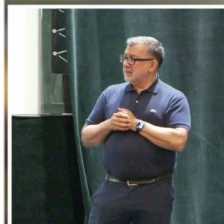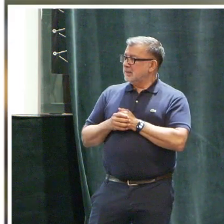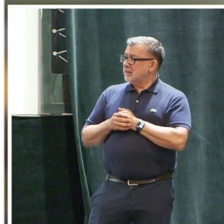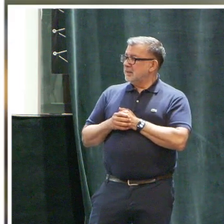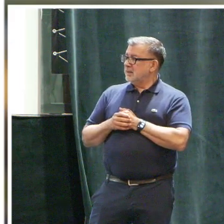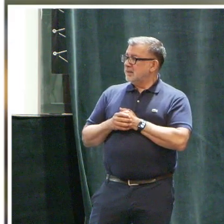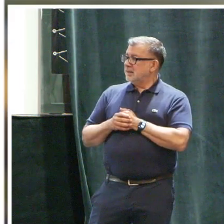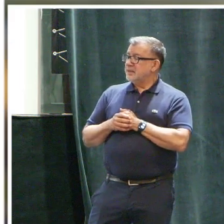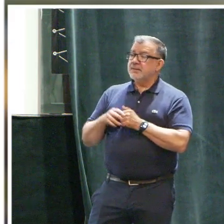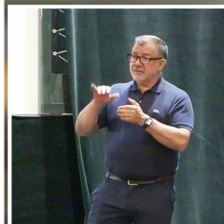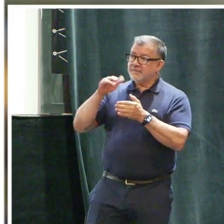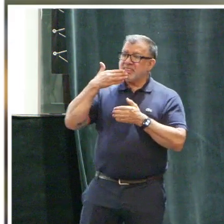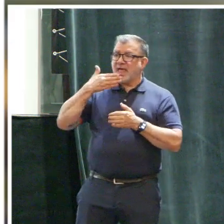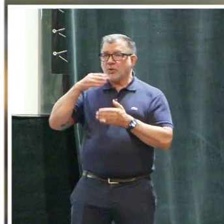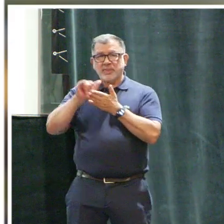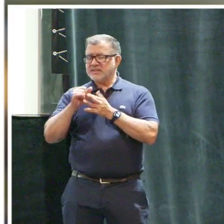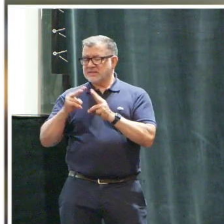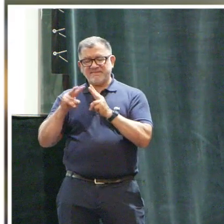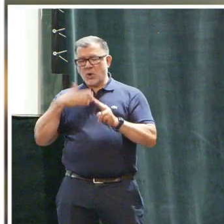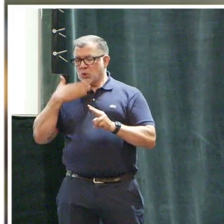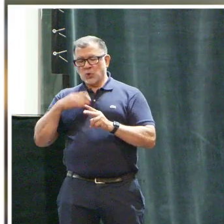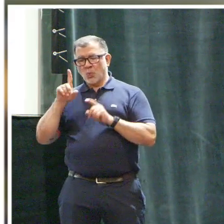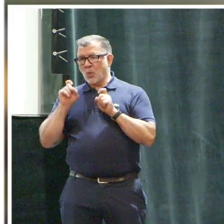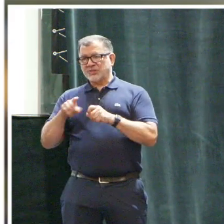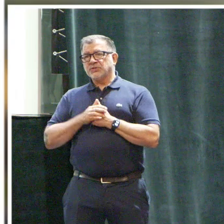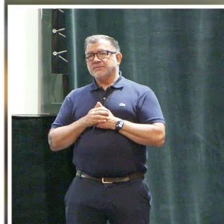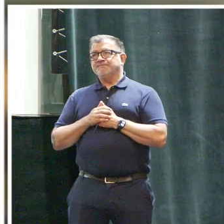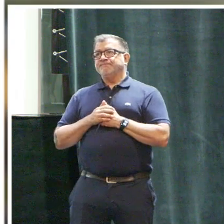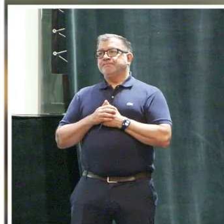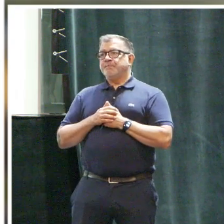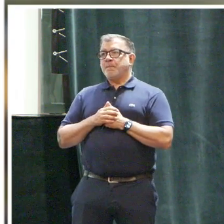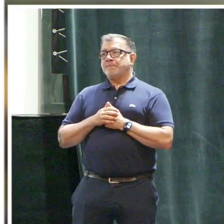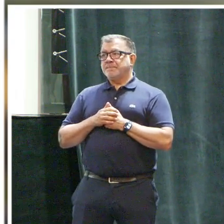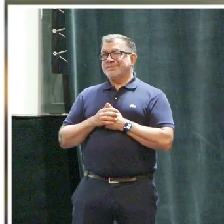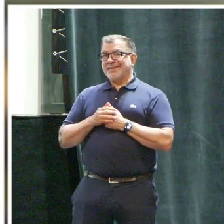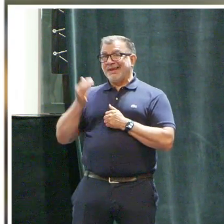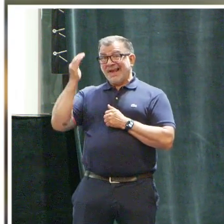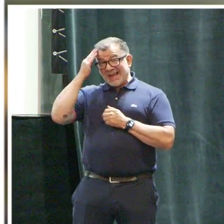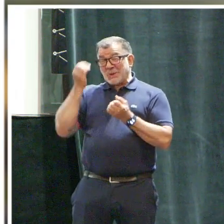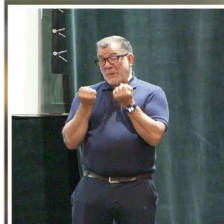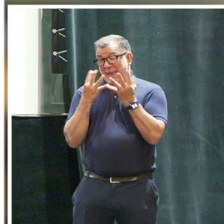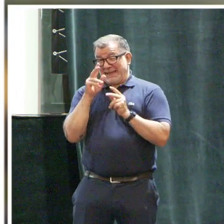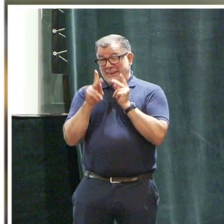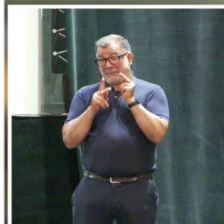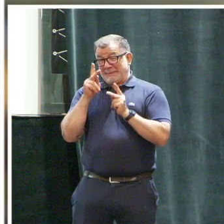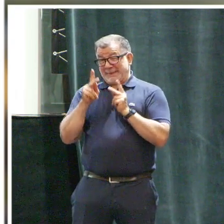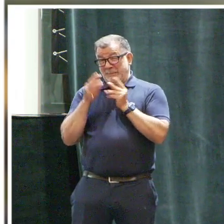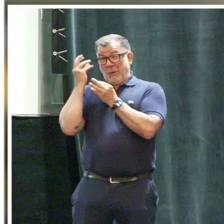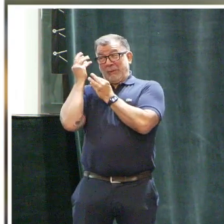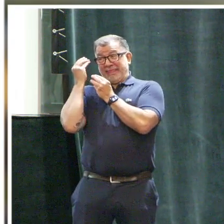Thanks, Alice. It's a very good question, and I know it's something that's been on a lot of folks' minds